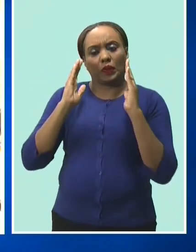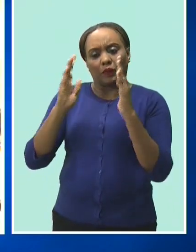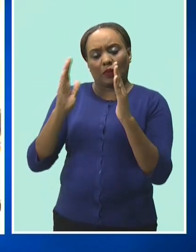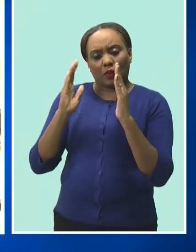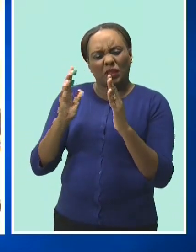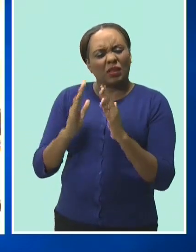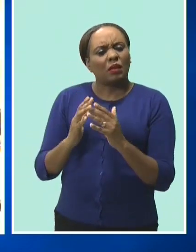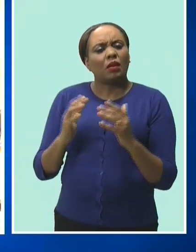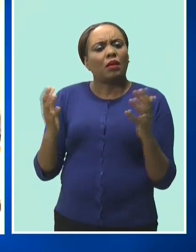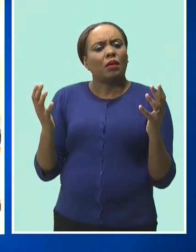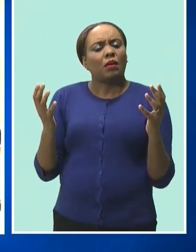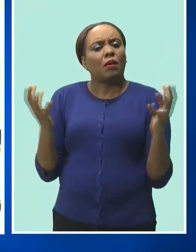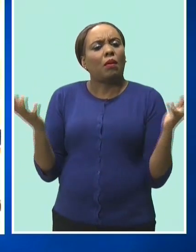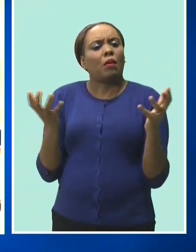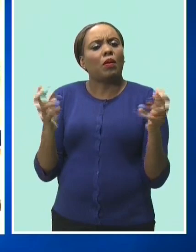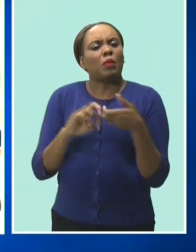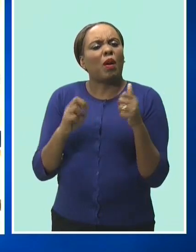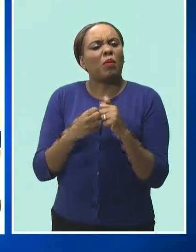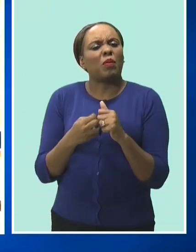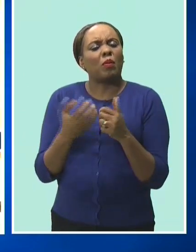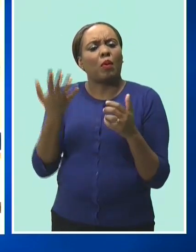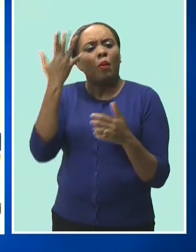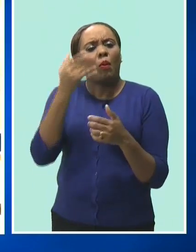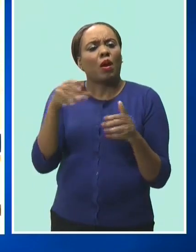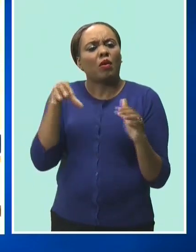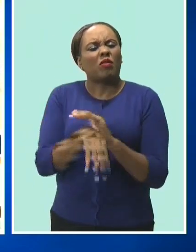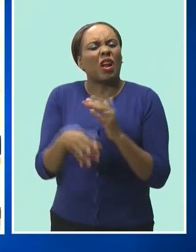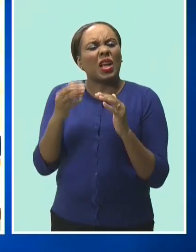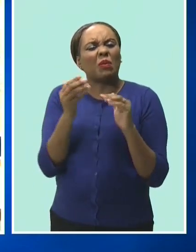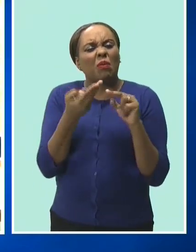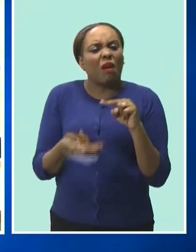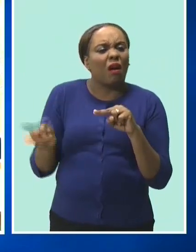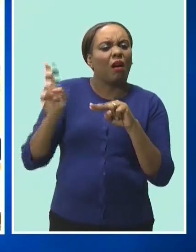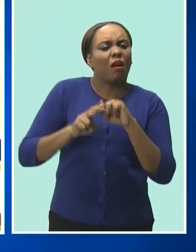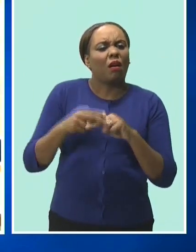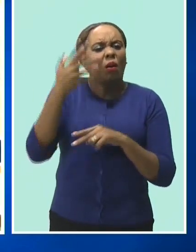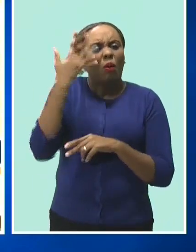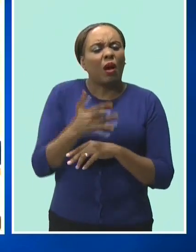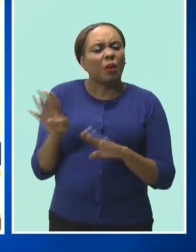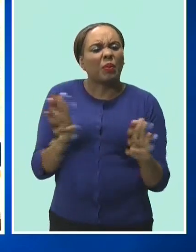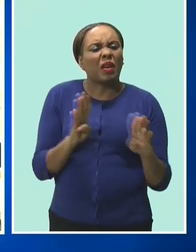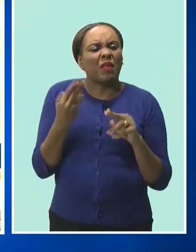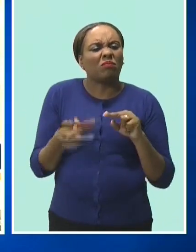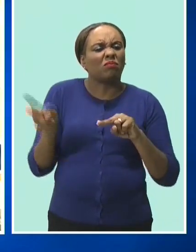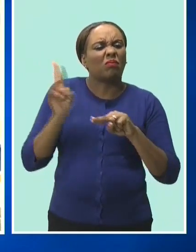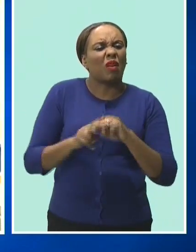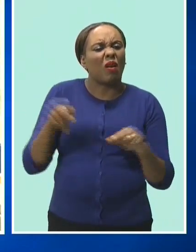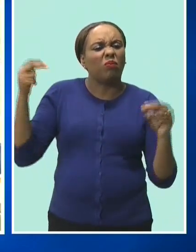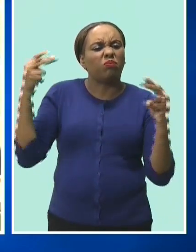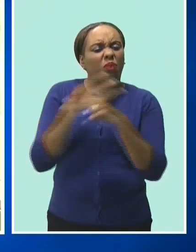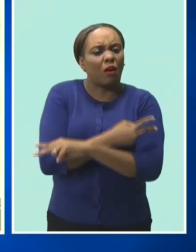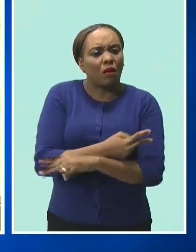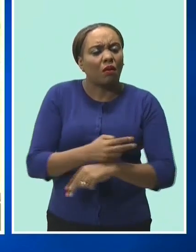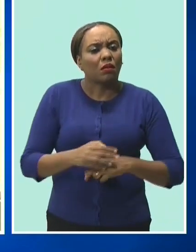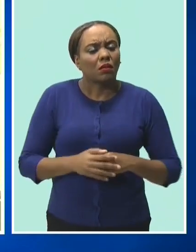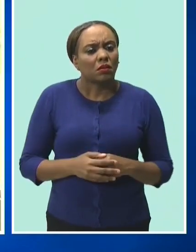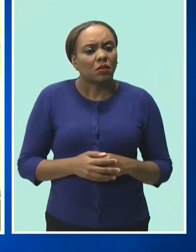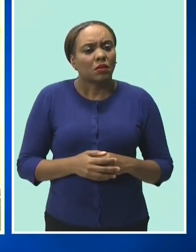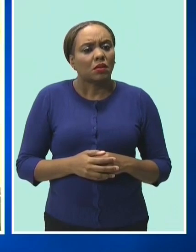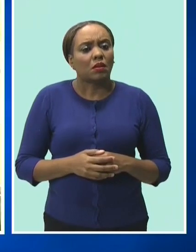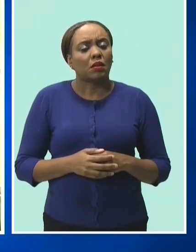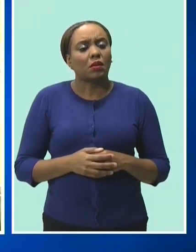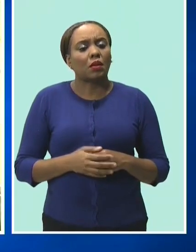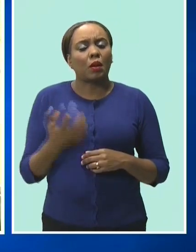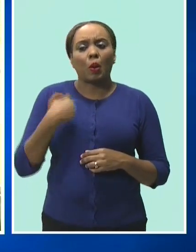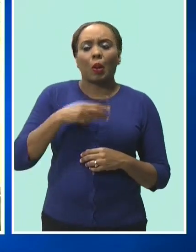cause of this upsurge and sustained violent behavior of our people. Experts are telling us that given